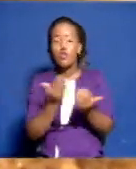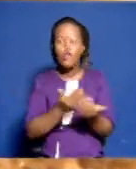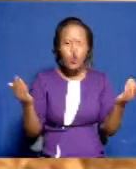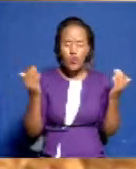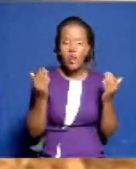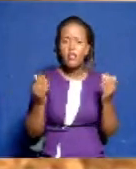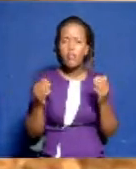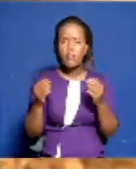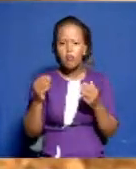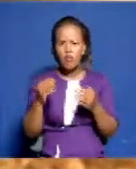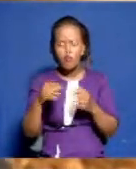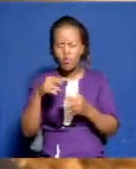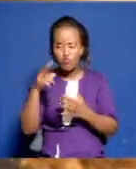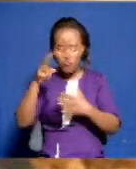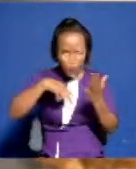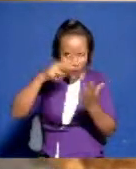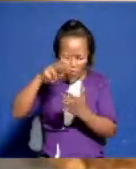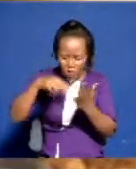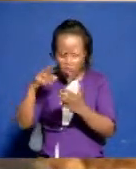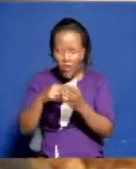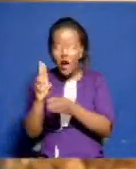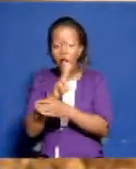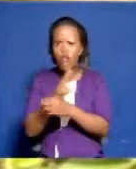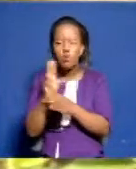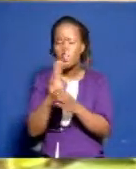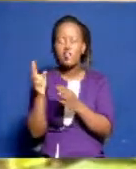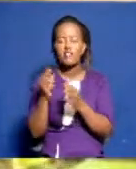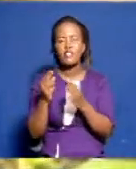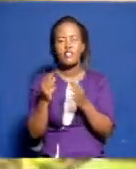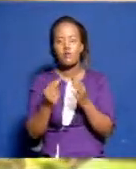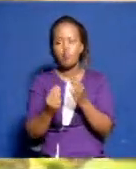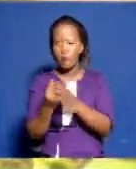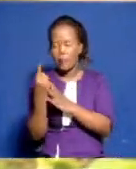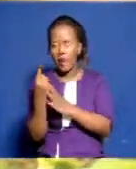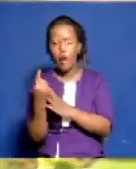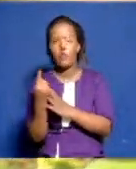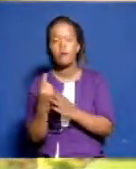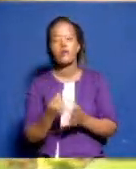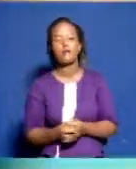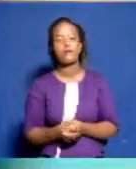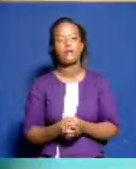na ile koroboi hii taa ya mafuta taa.